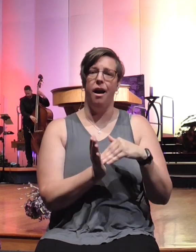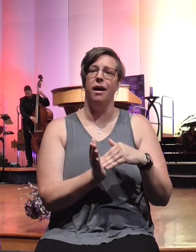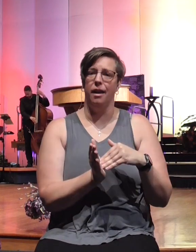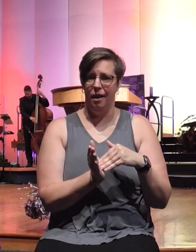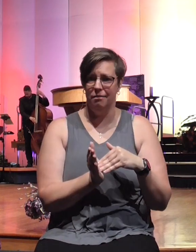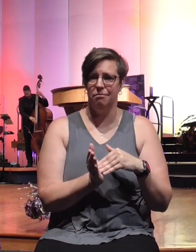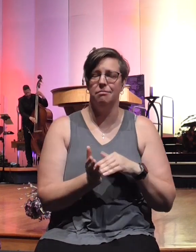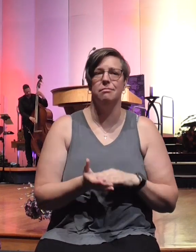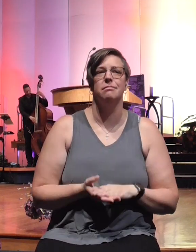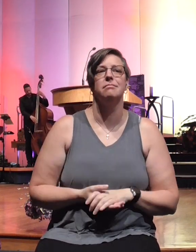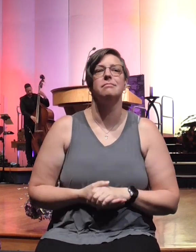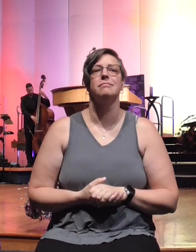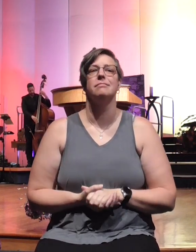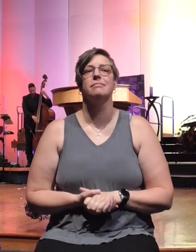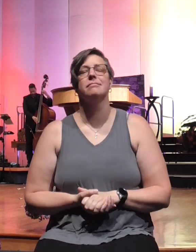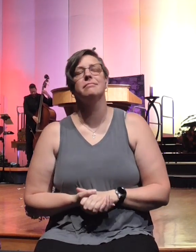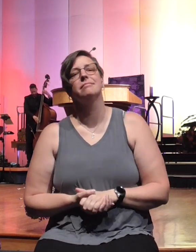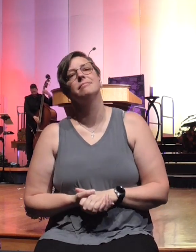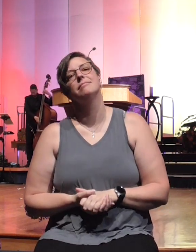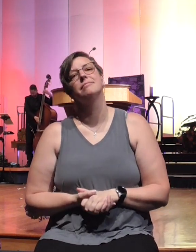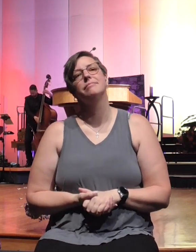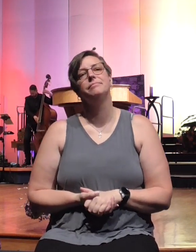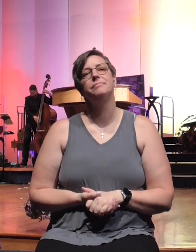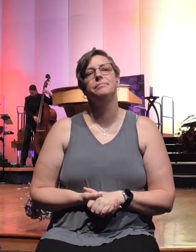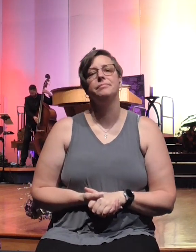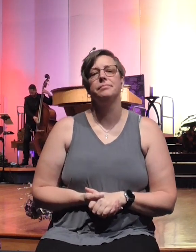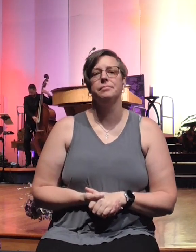opening again.